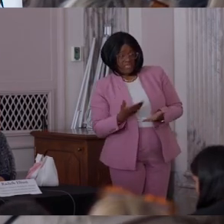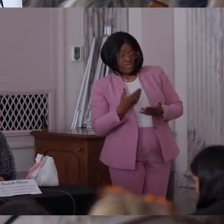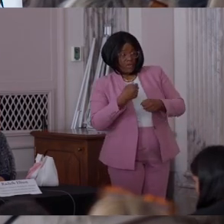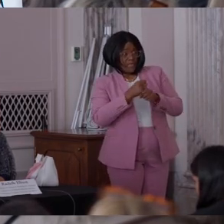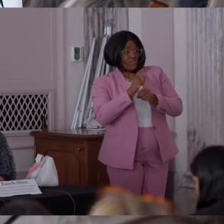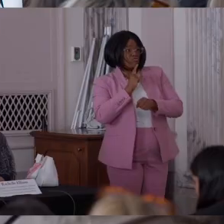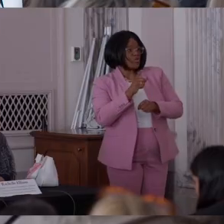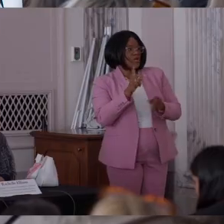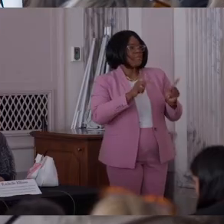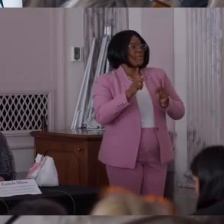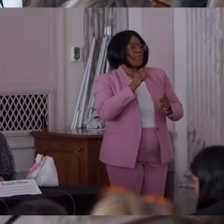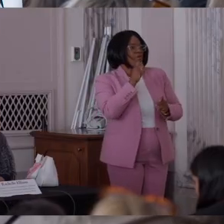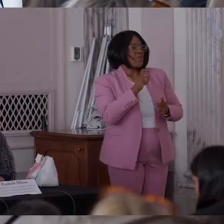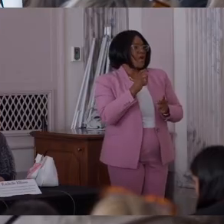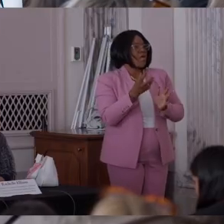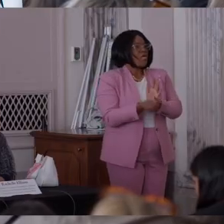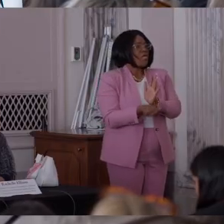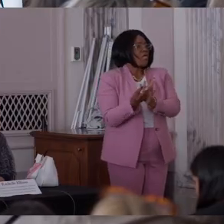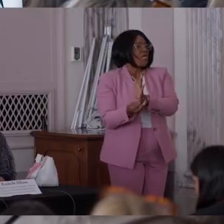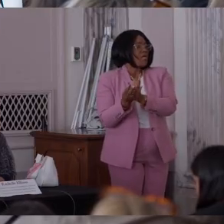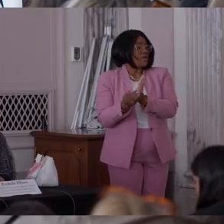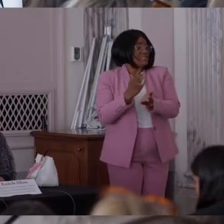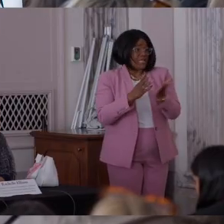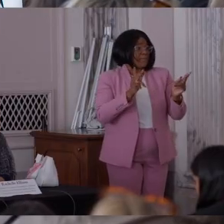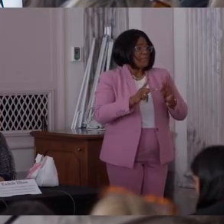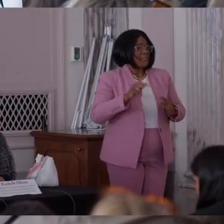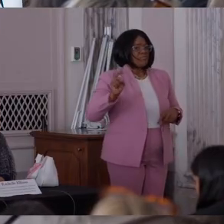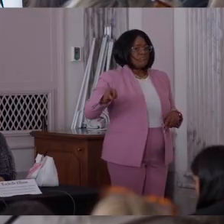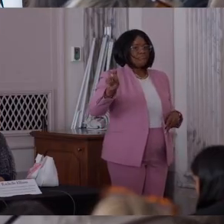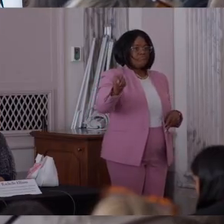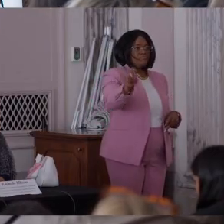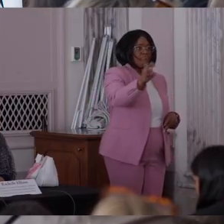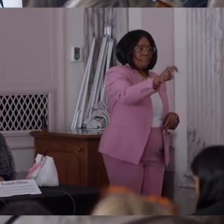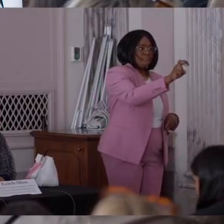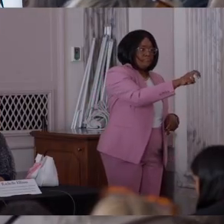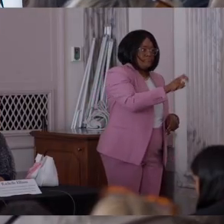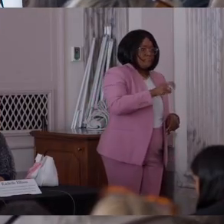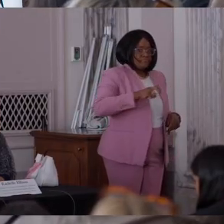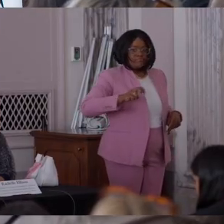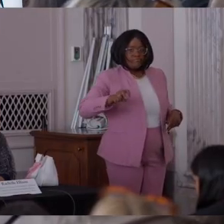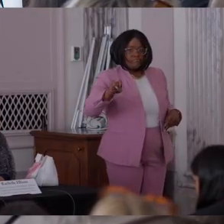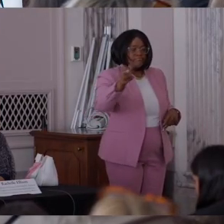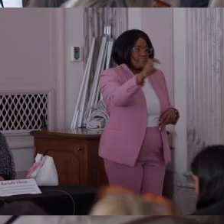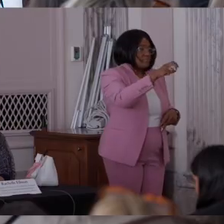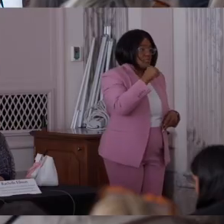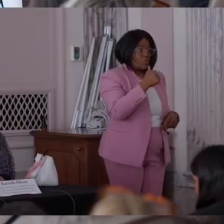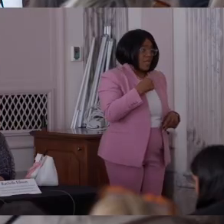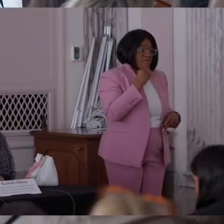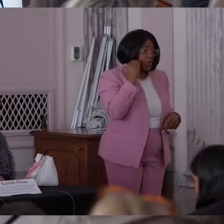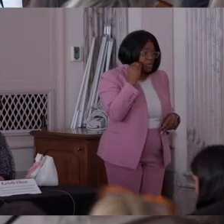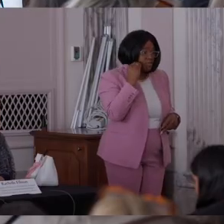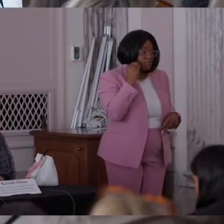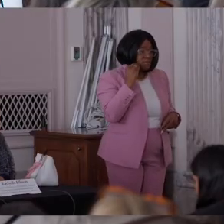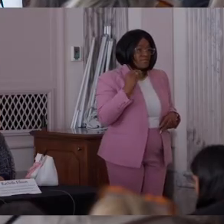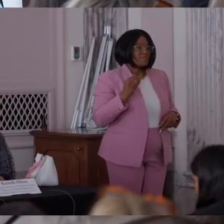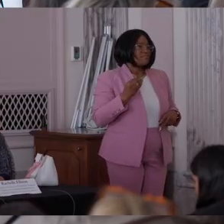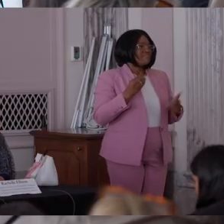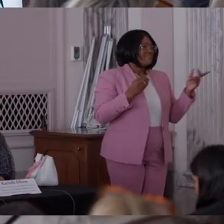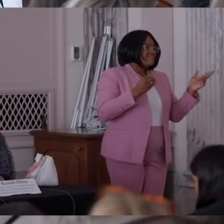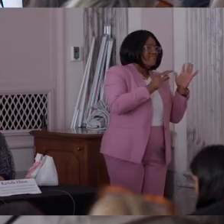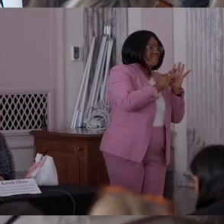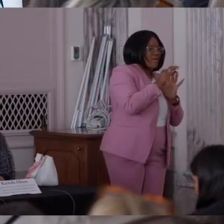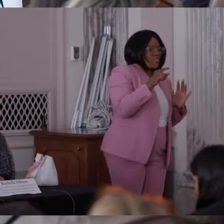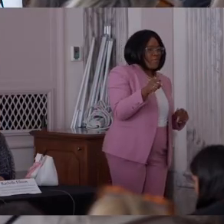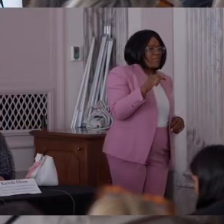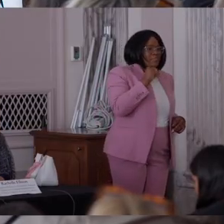don't slip through the cracks. Even people that are couch surfing, because you know the PIT count, the PIC count doesn't count them because they're hidden. So we're making